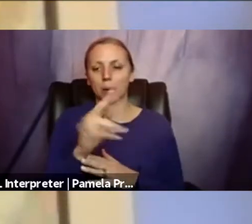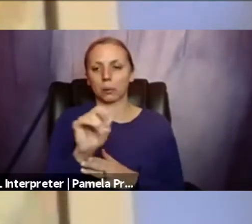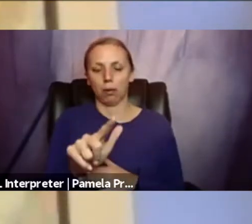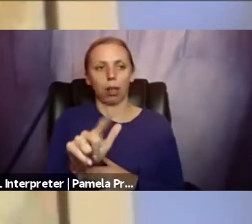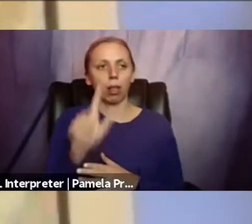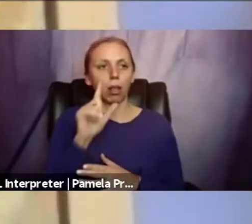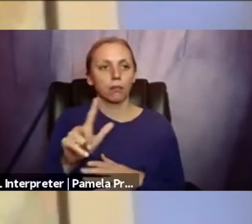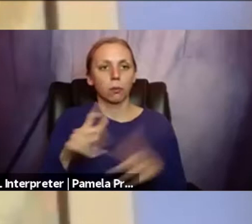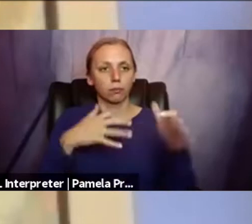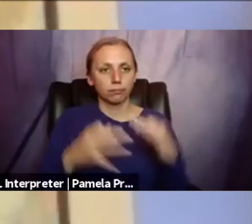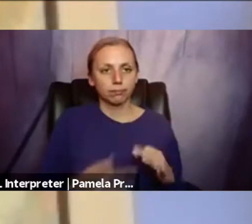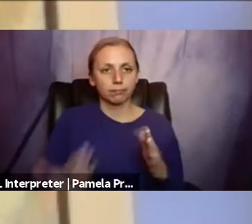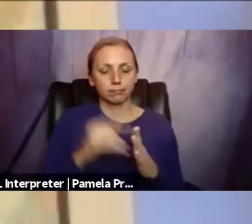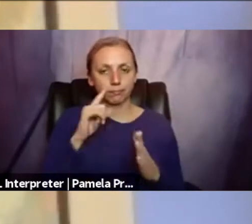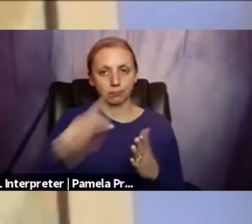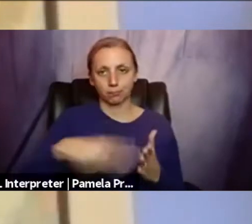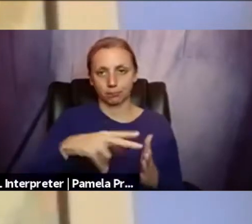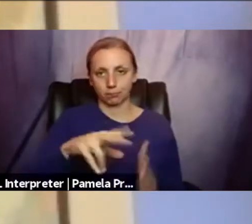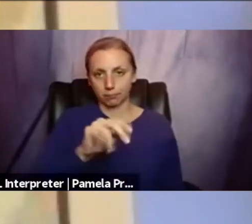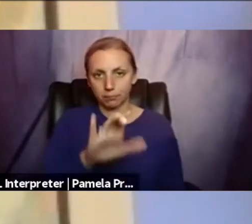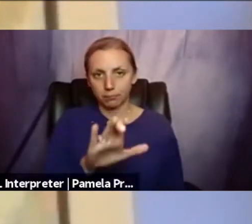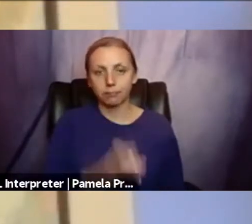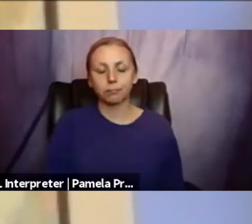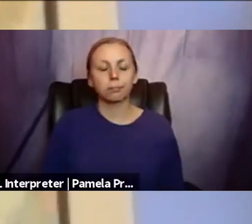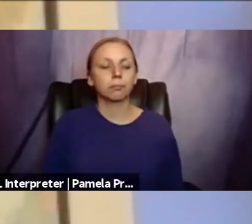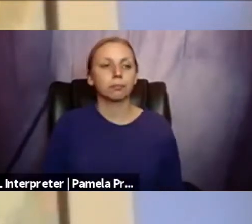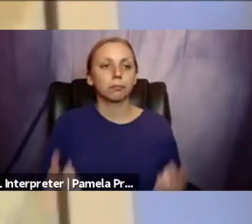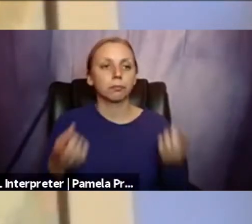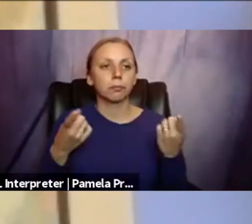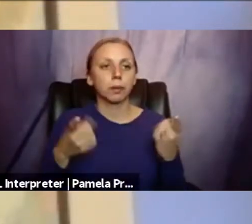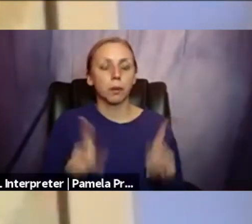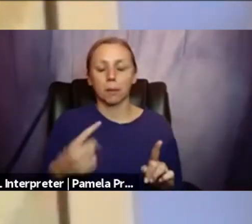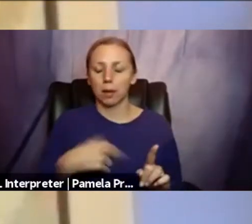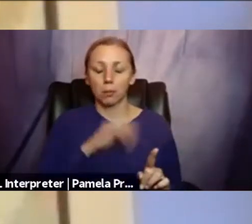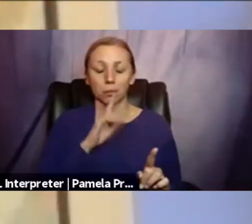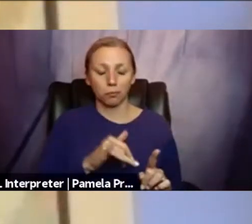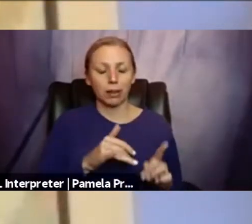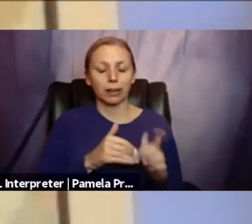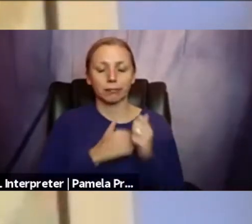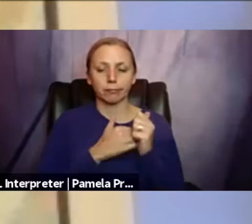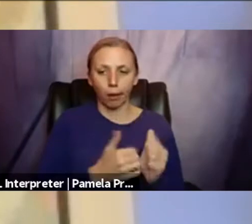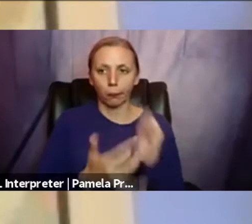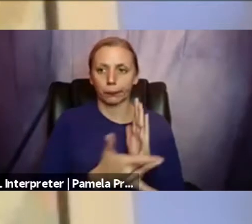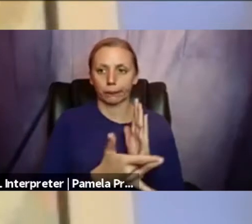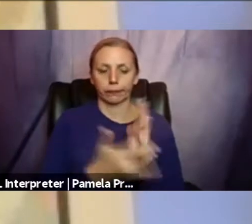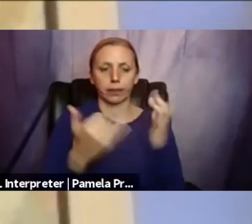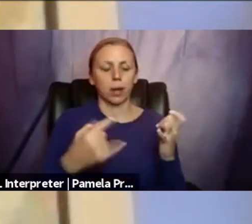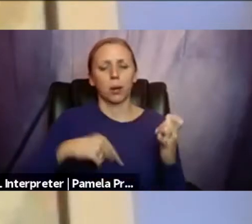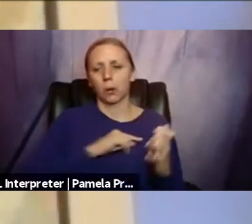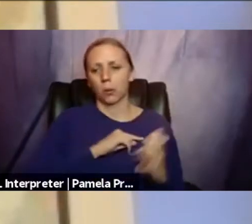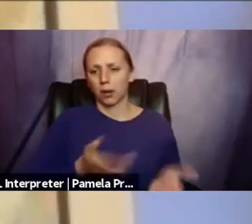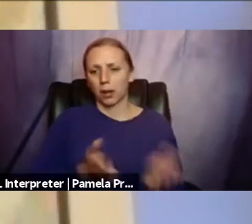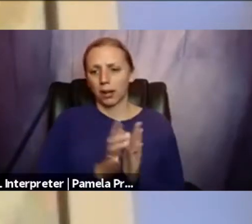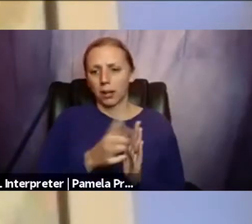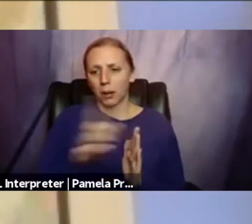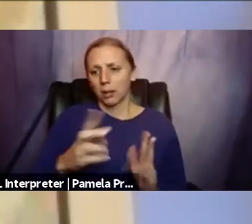Dance NYC. As we are at the mercy of technology, we invite you to extend us grace